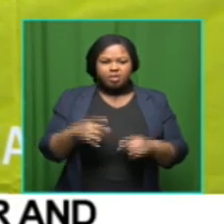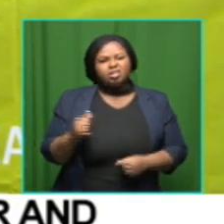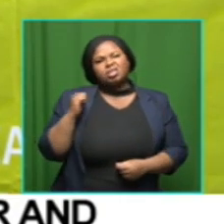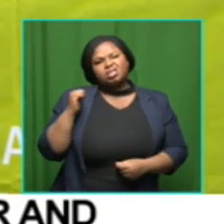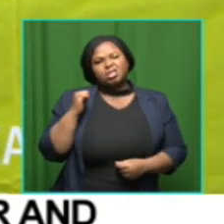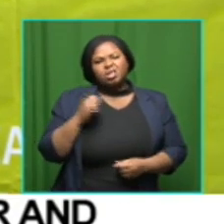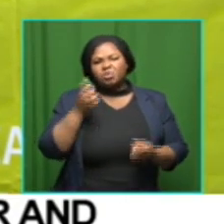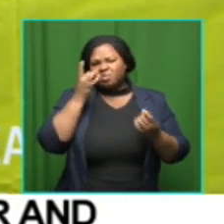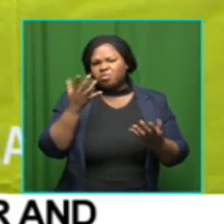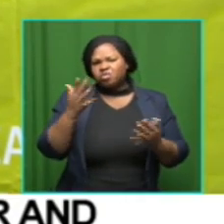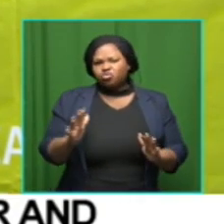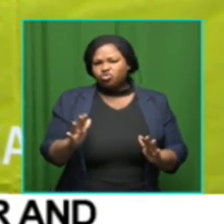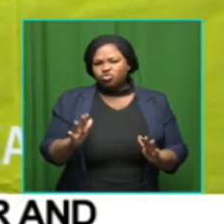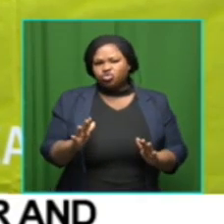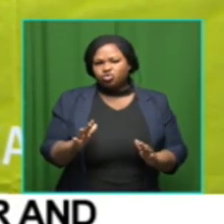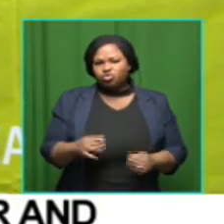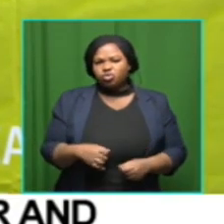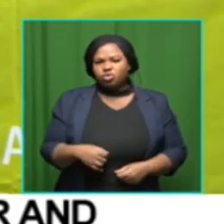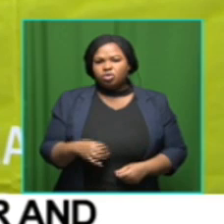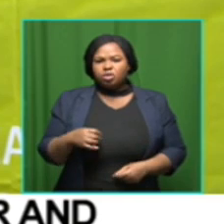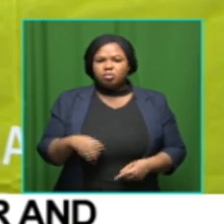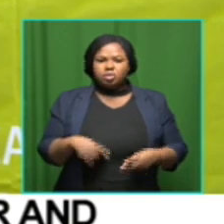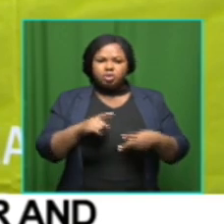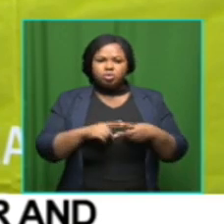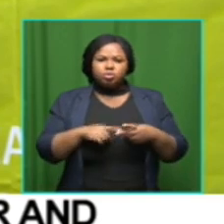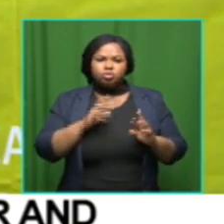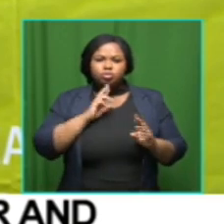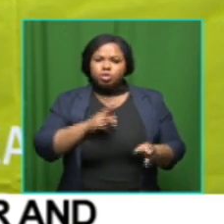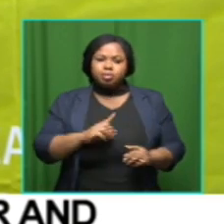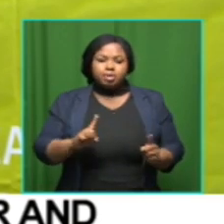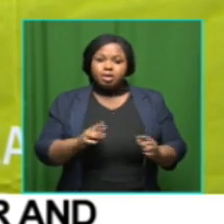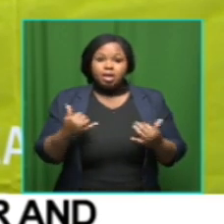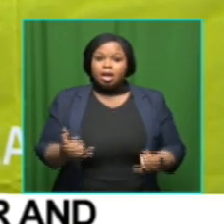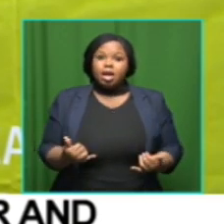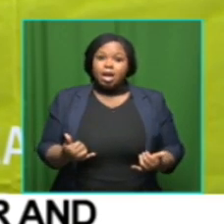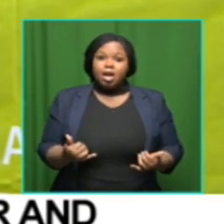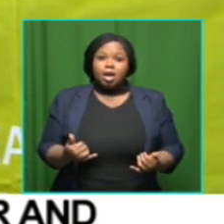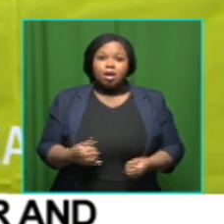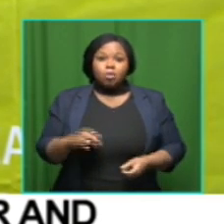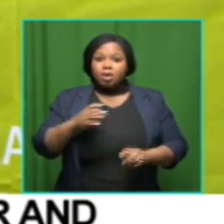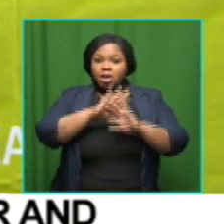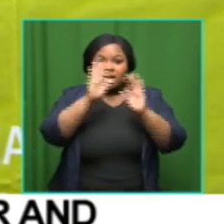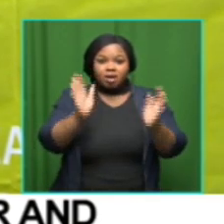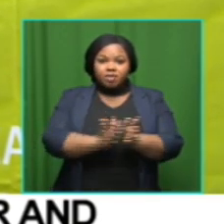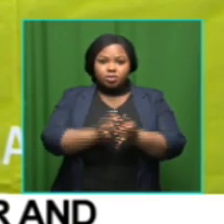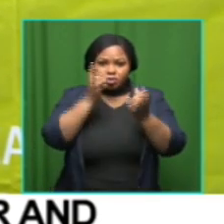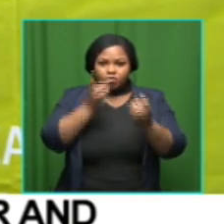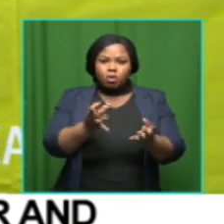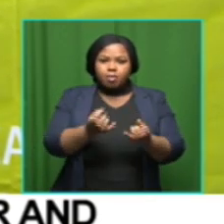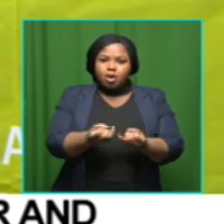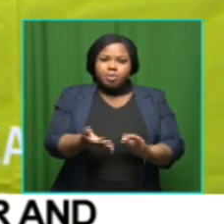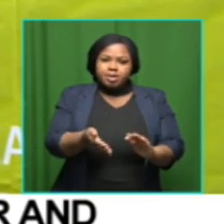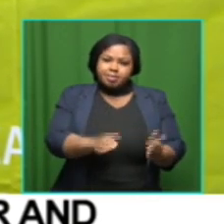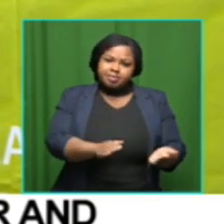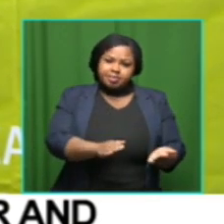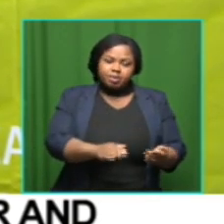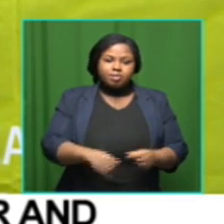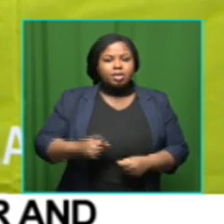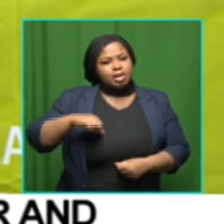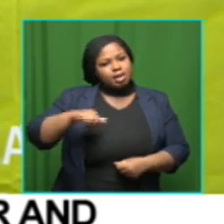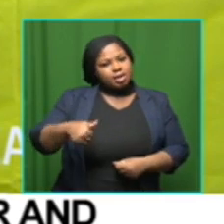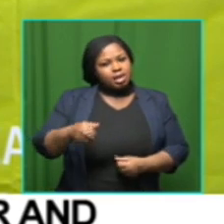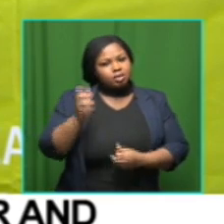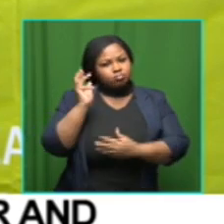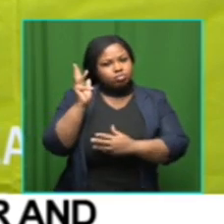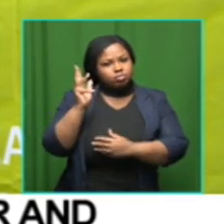There are 2 that were reported, but we're not in a position to give you all the details about it. In our next briefing, we'll be able to